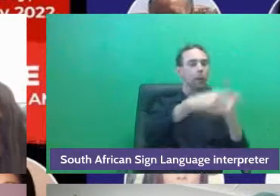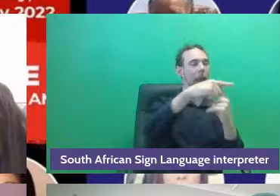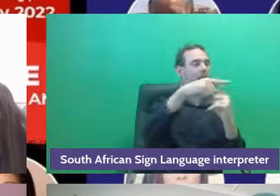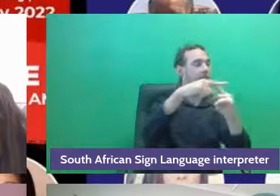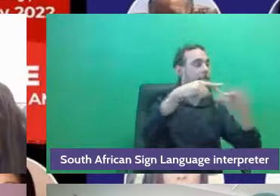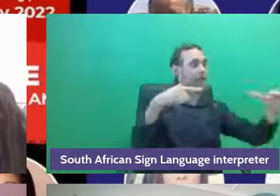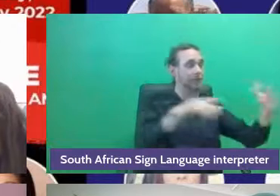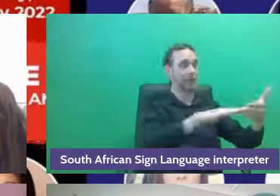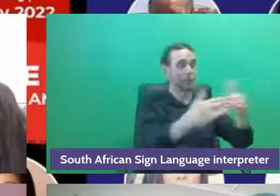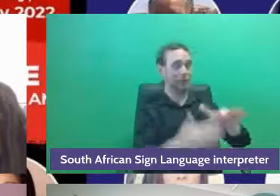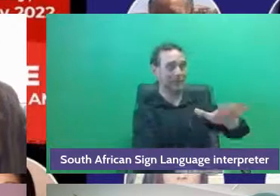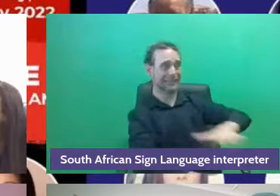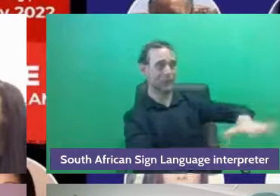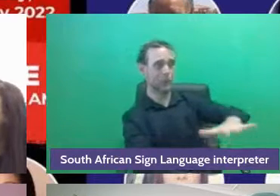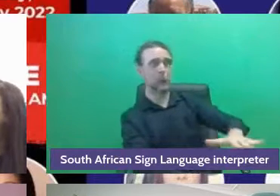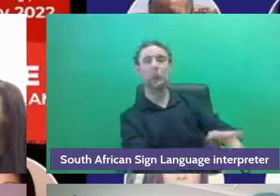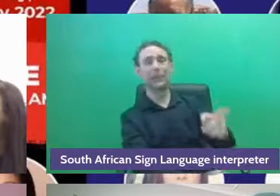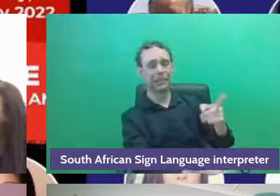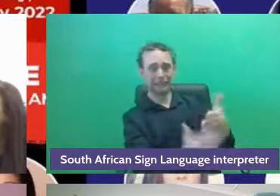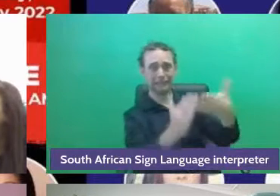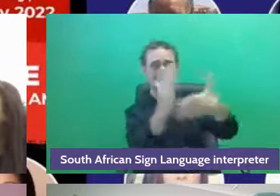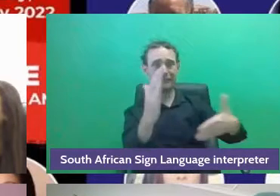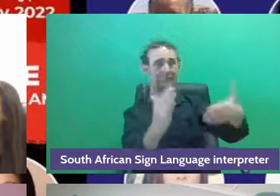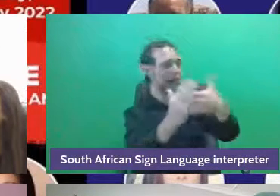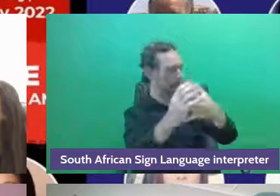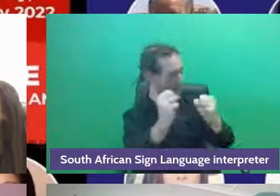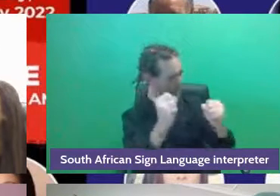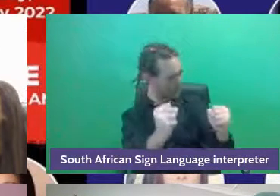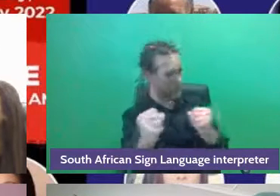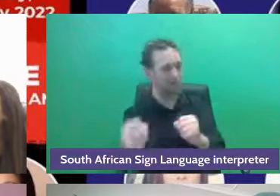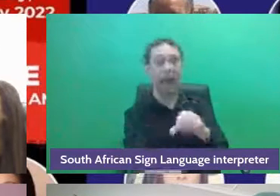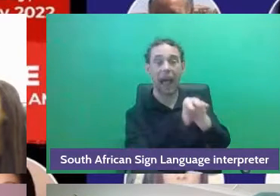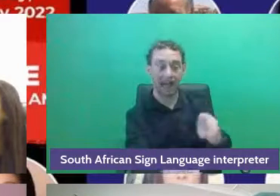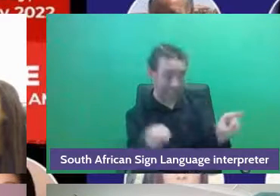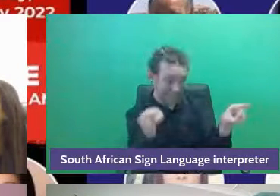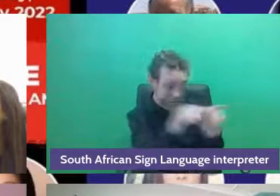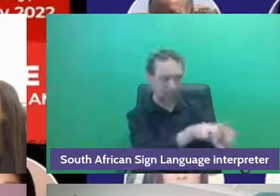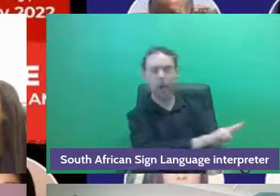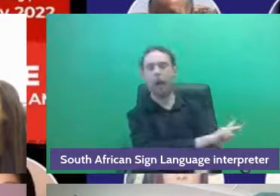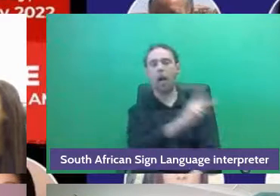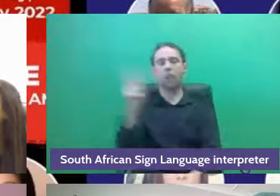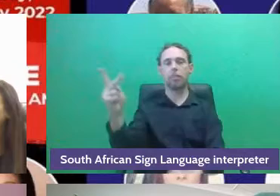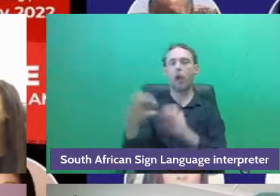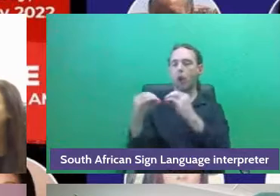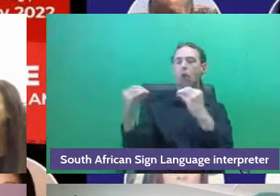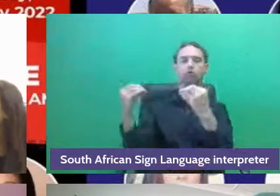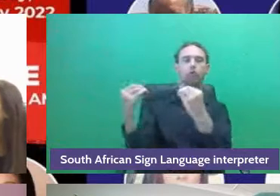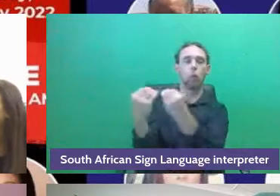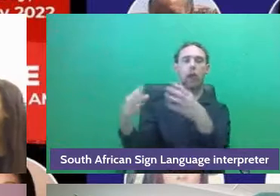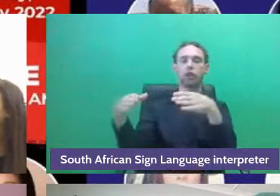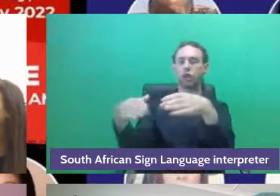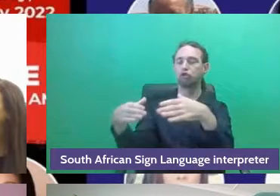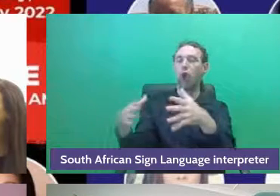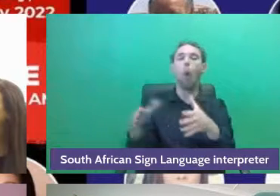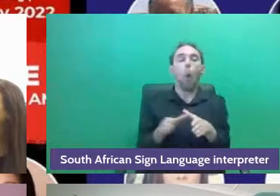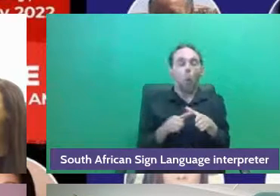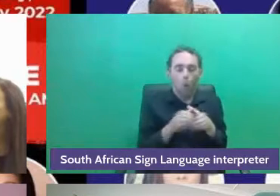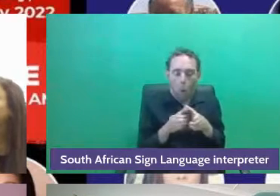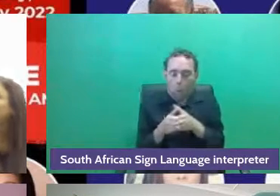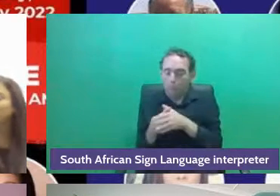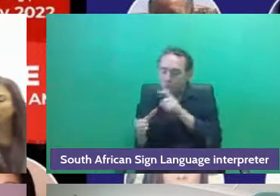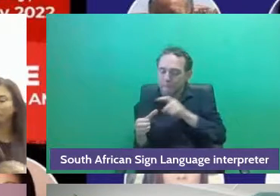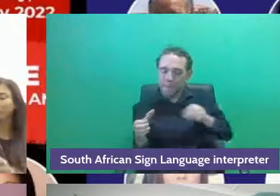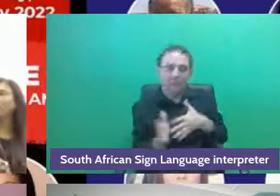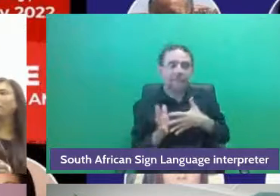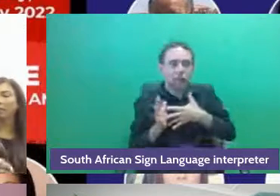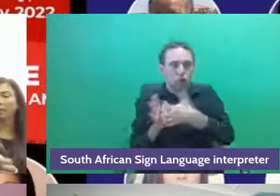that also speaks to other vulnerable groups. And it also speaks about the